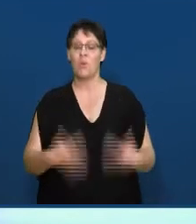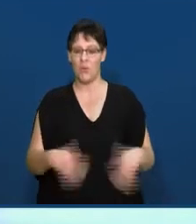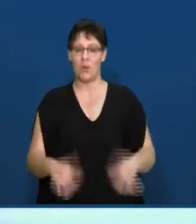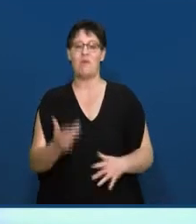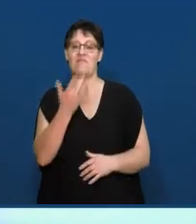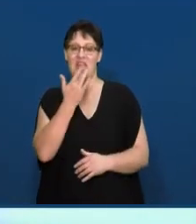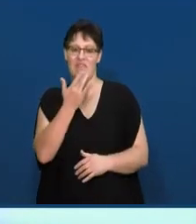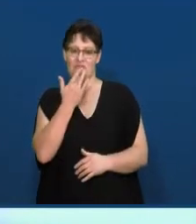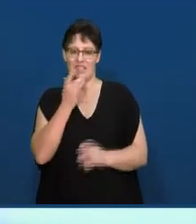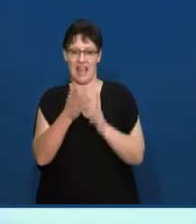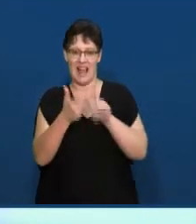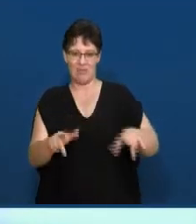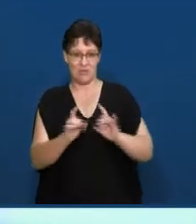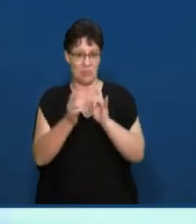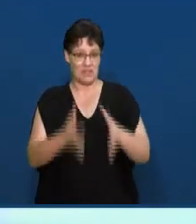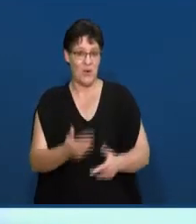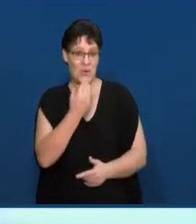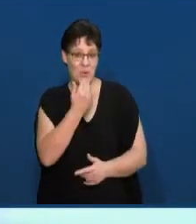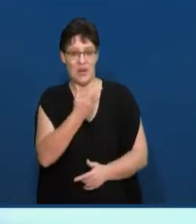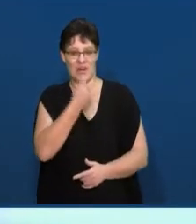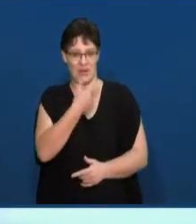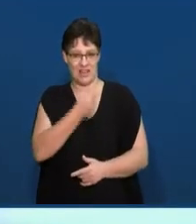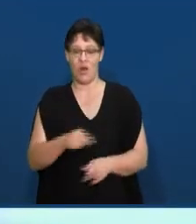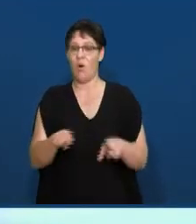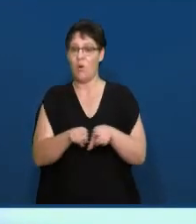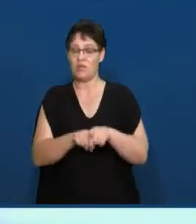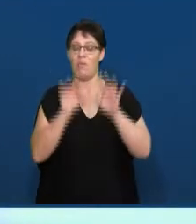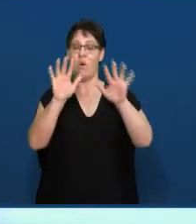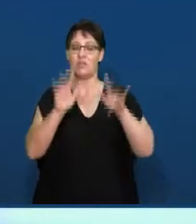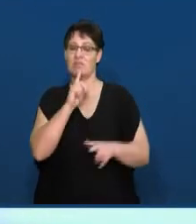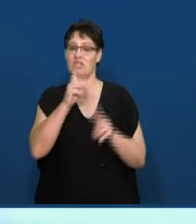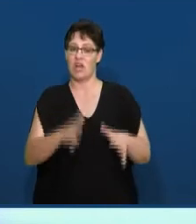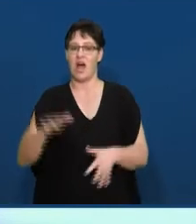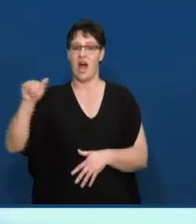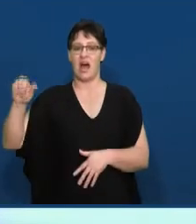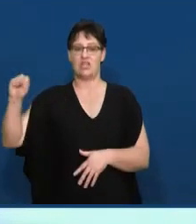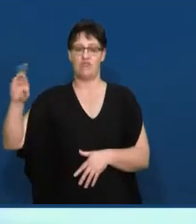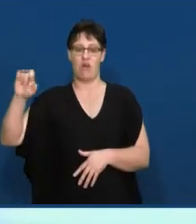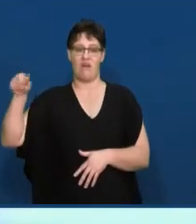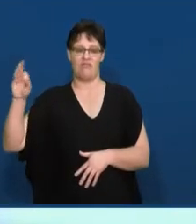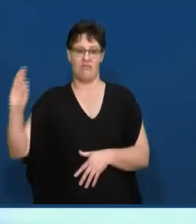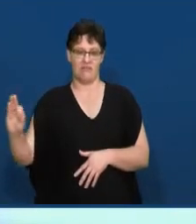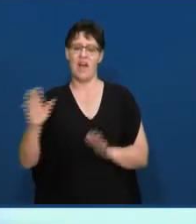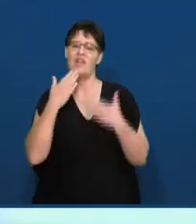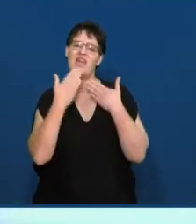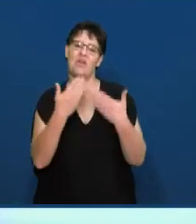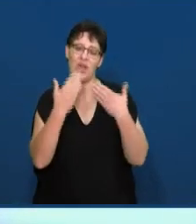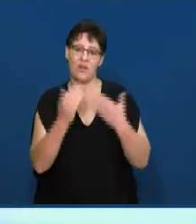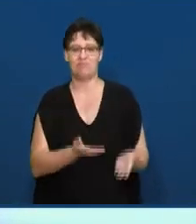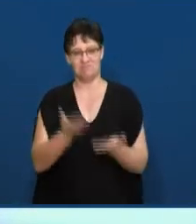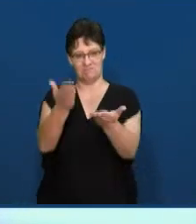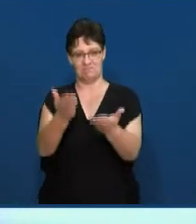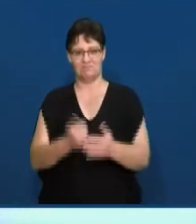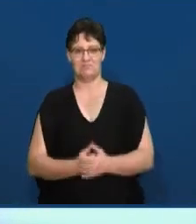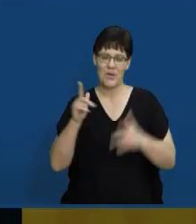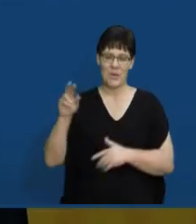my favorite sign language interpreter, Nicolene, as well as the awesome teacher, Ashraf. Thank you so much, guys, and over to